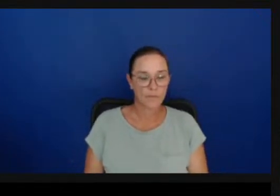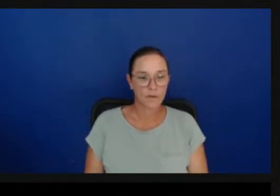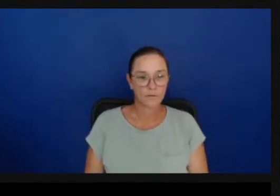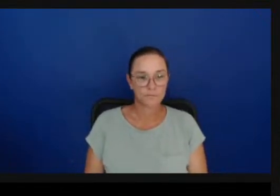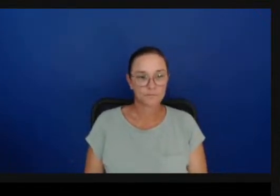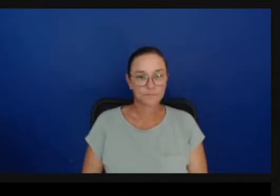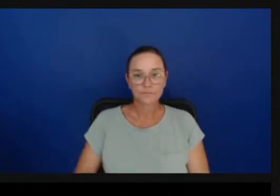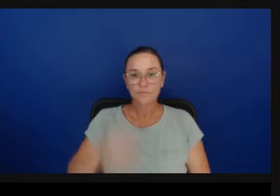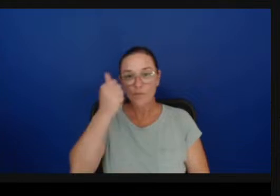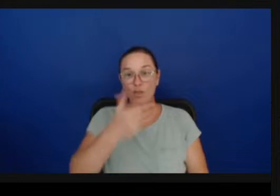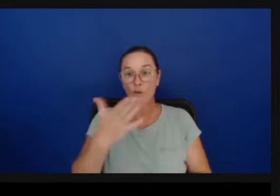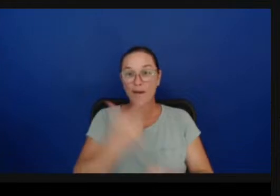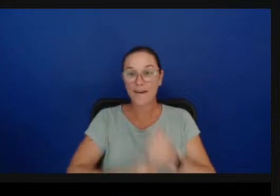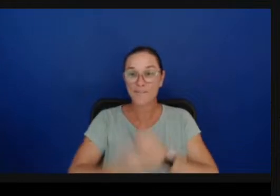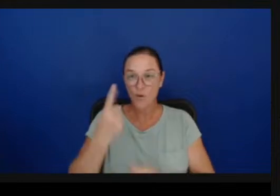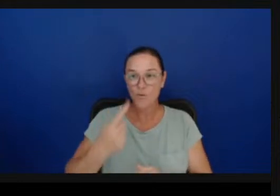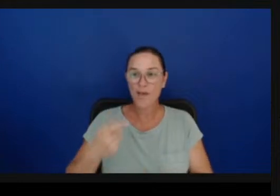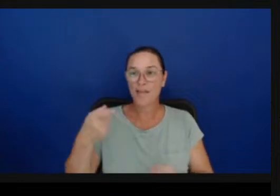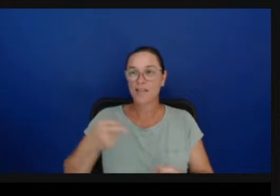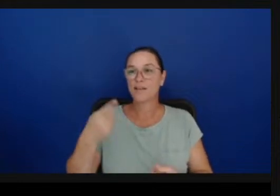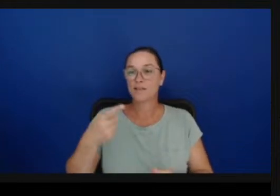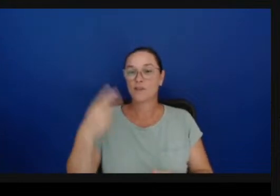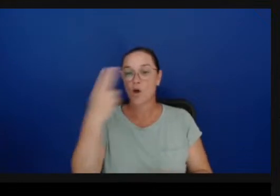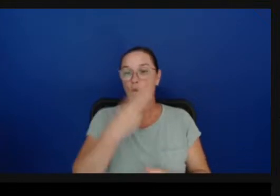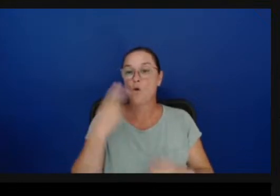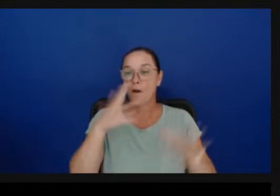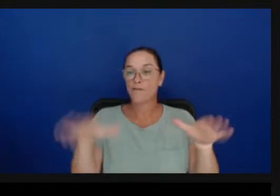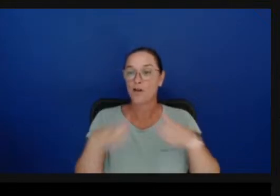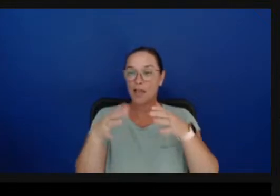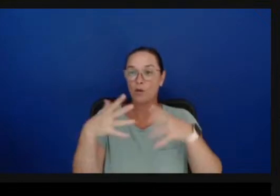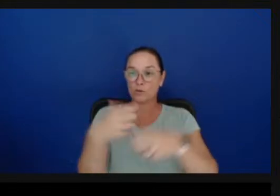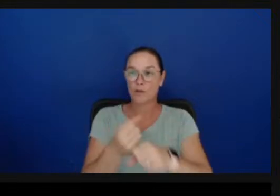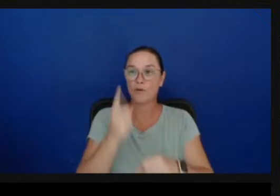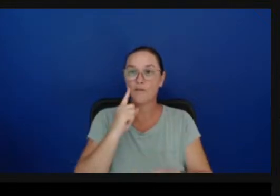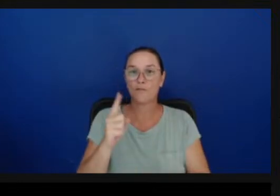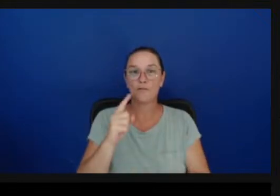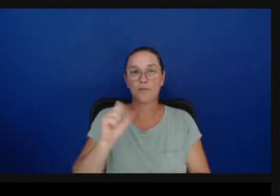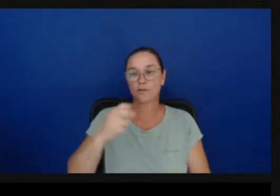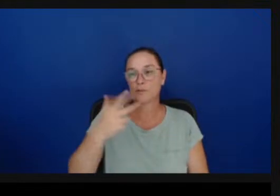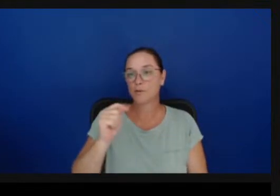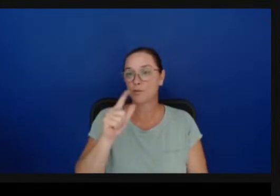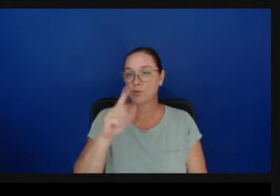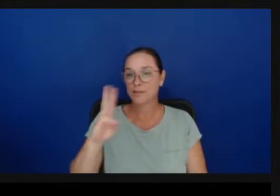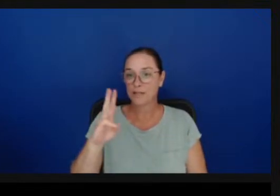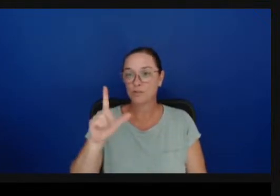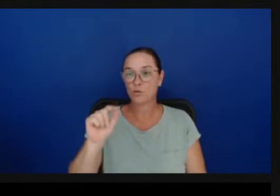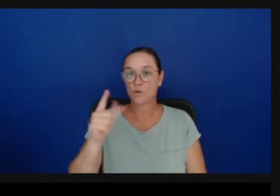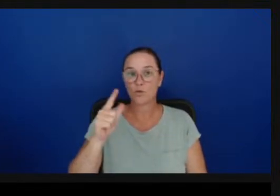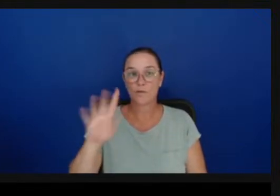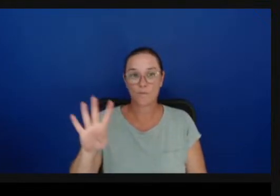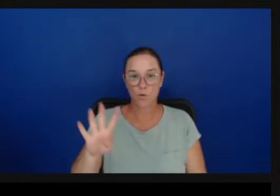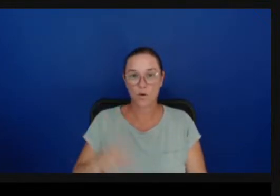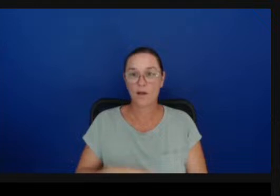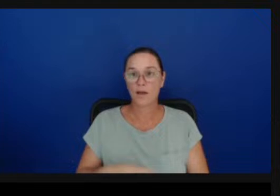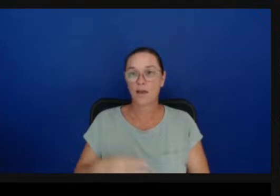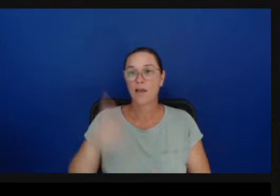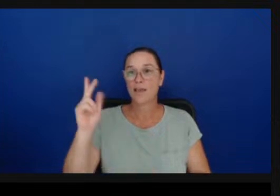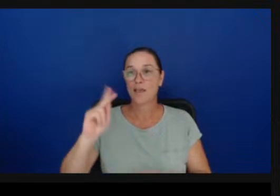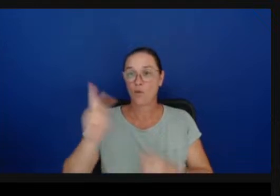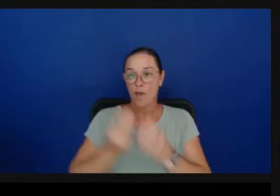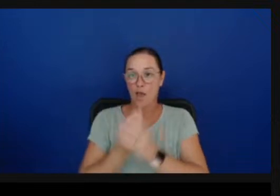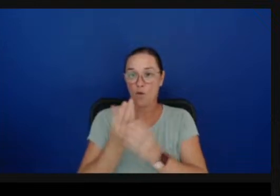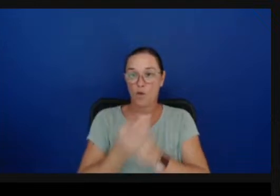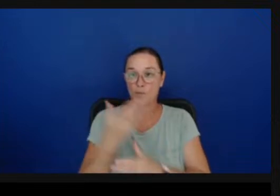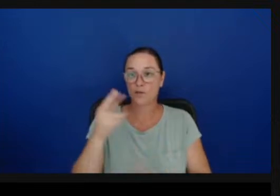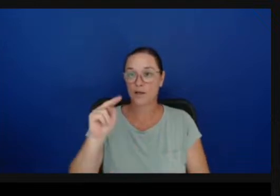Aloha, everyone. This is our Hawaiian volcano summary for September 26th, 2024. Kilauea's eruption at Nāpau Crater on